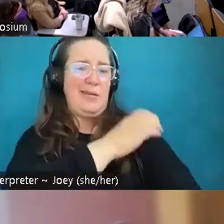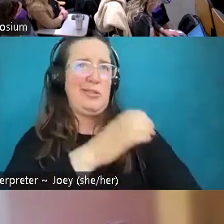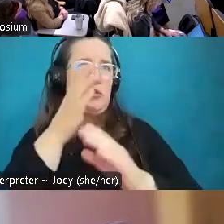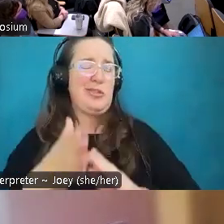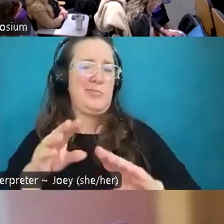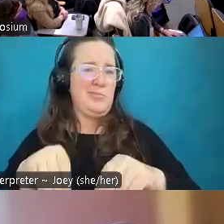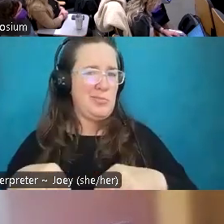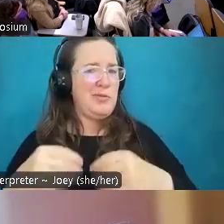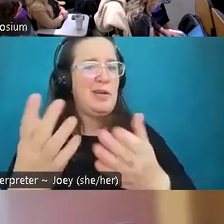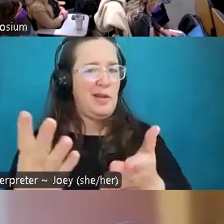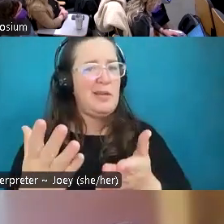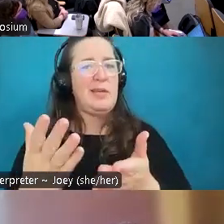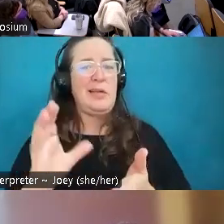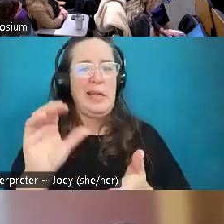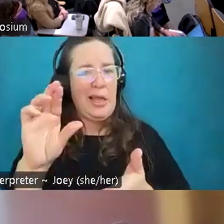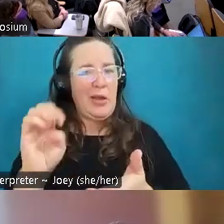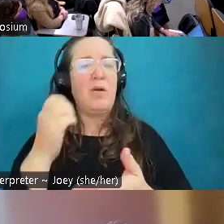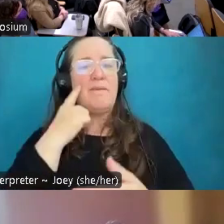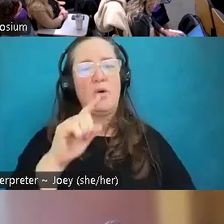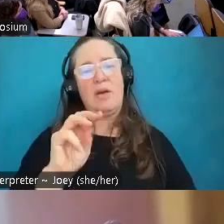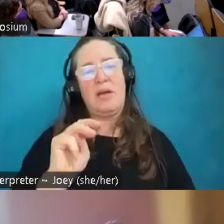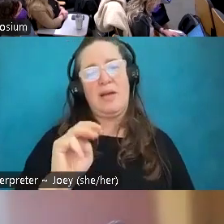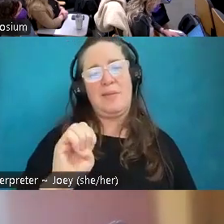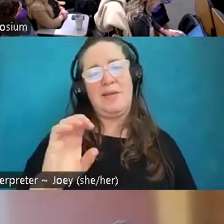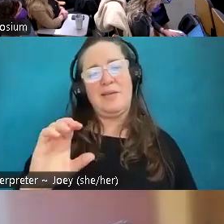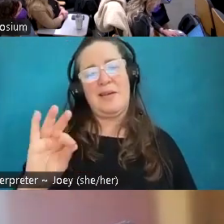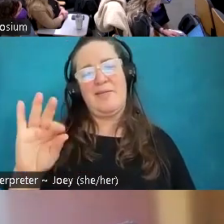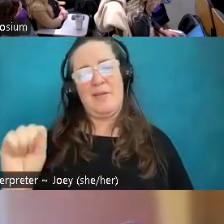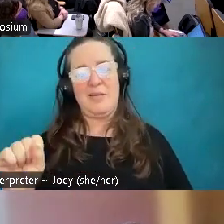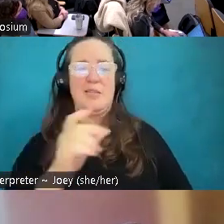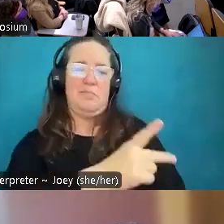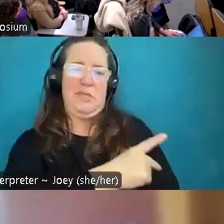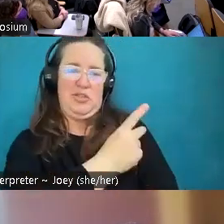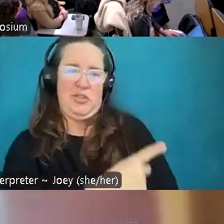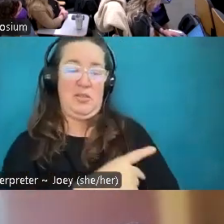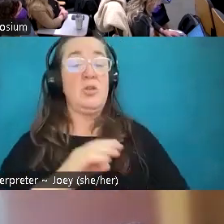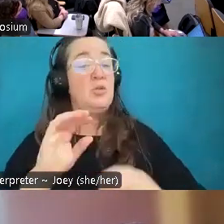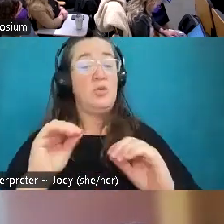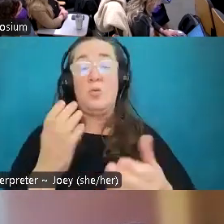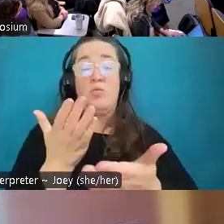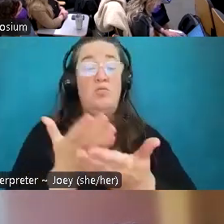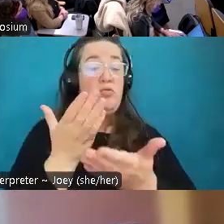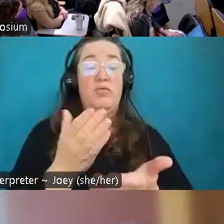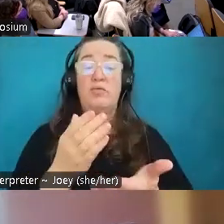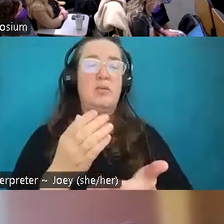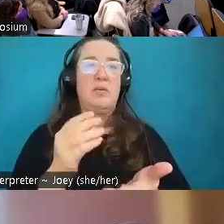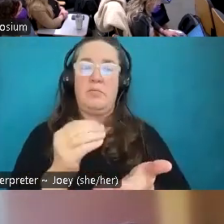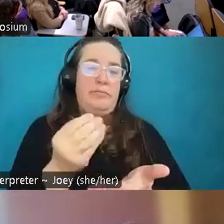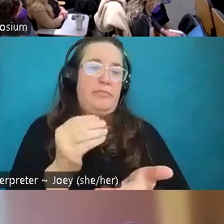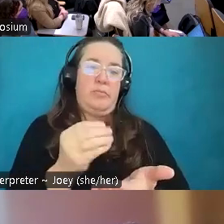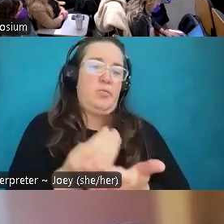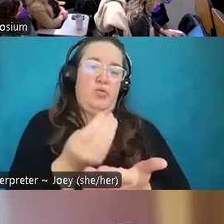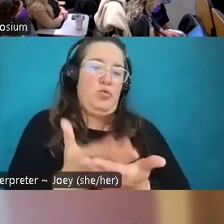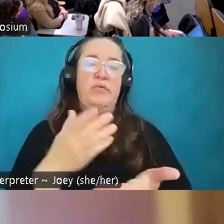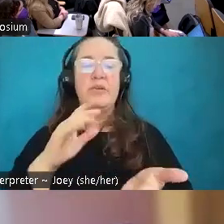with ME/CFS. There are no approved drugs for ME/CFS, and care is based on symptom